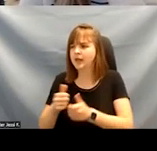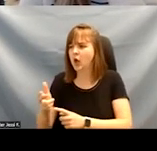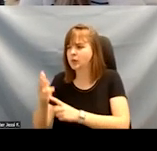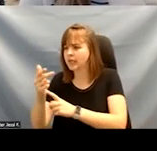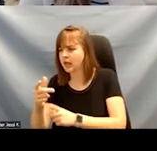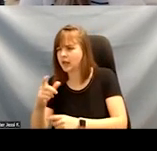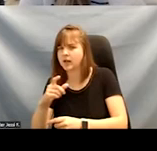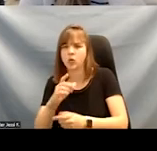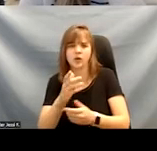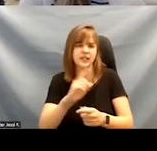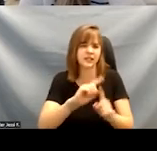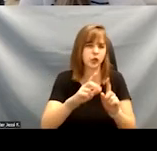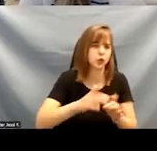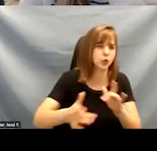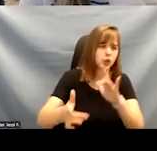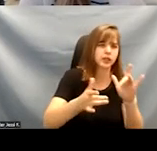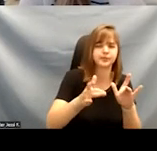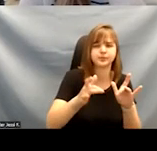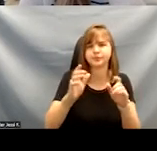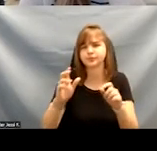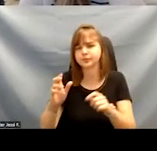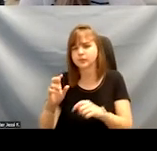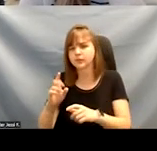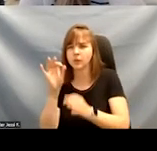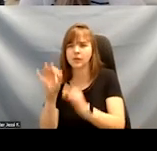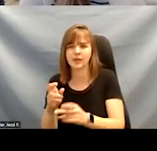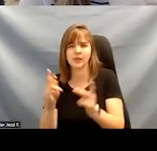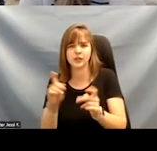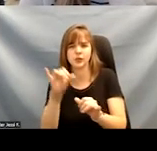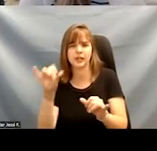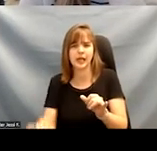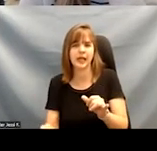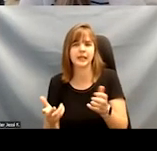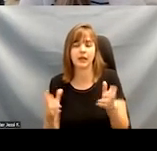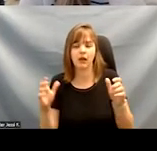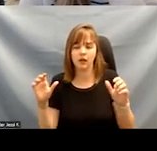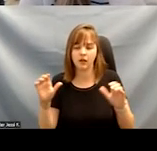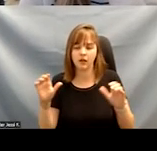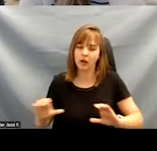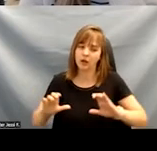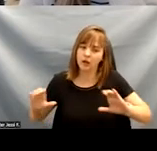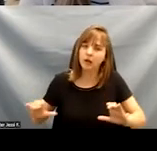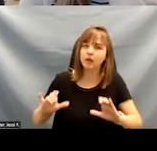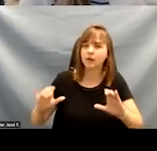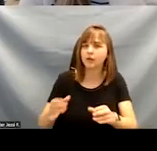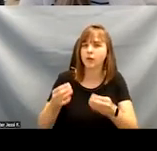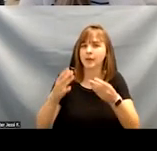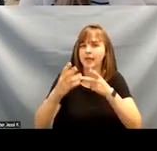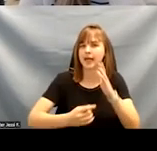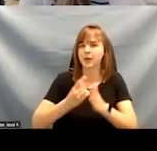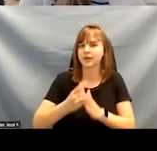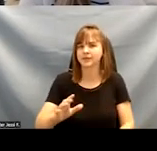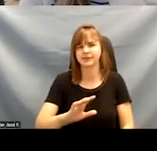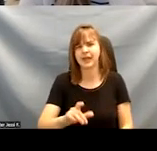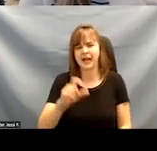the perfect tour, the perfect spot to stay, putting in a lot of hours and hours of effort. And so I would have taken myself